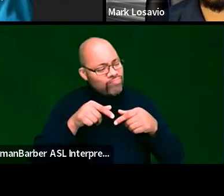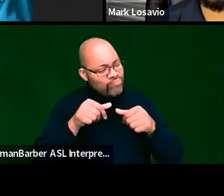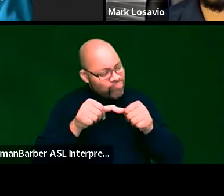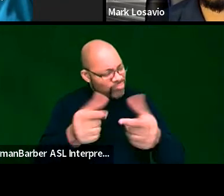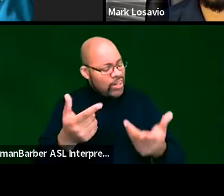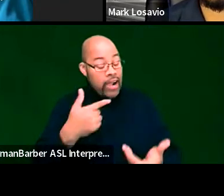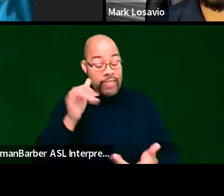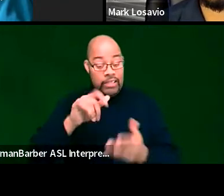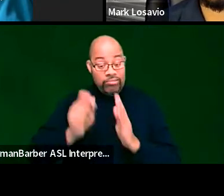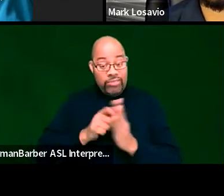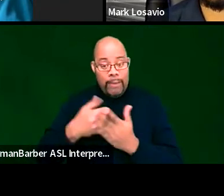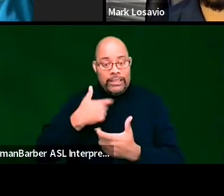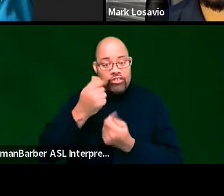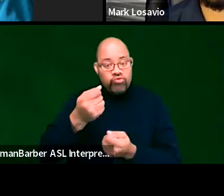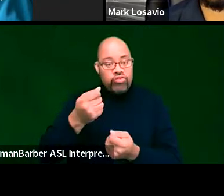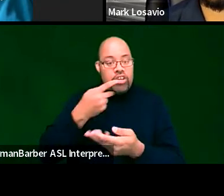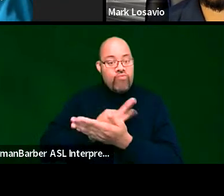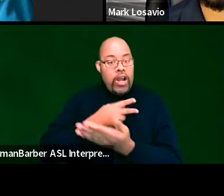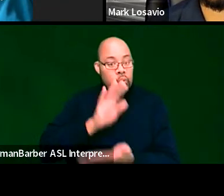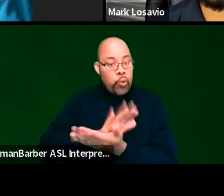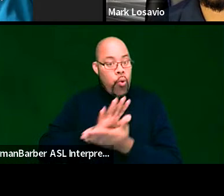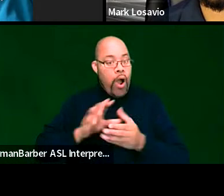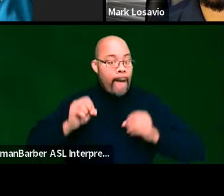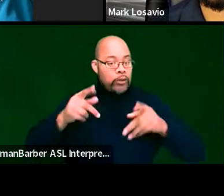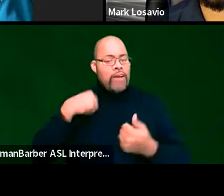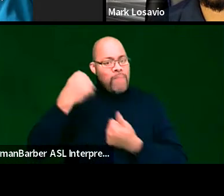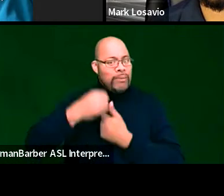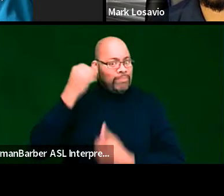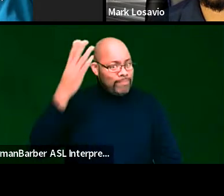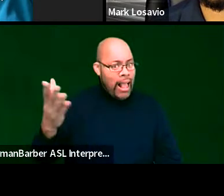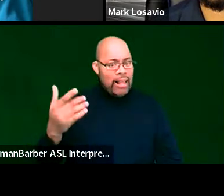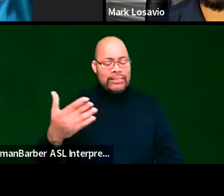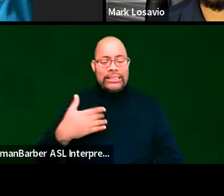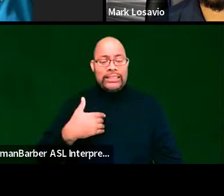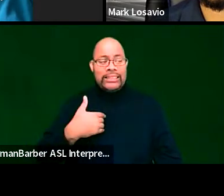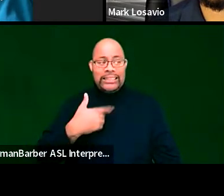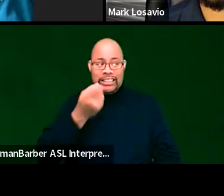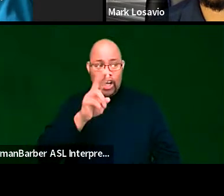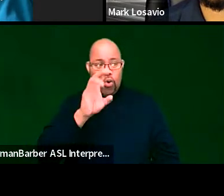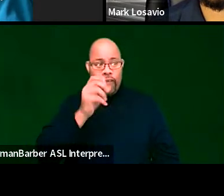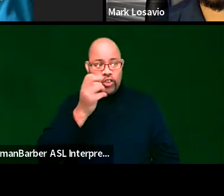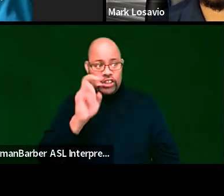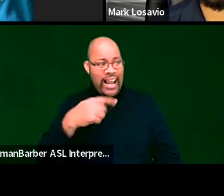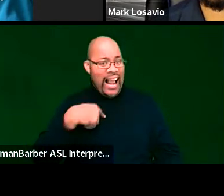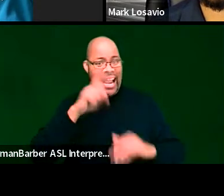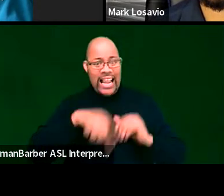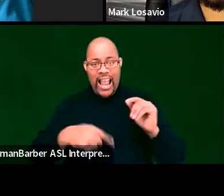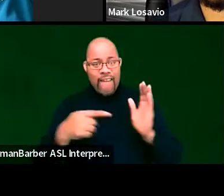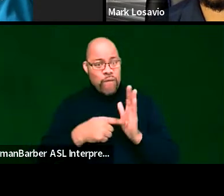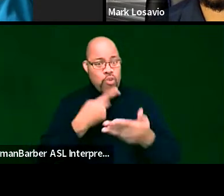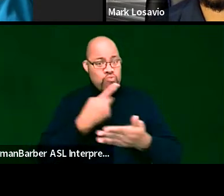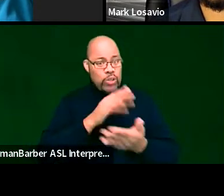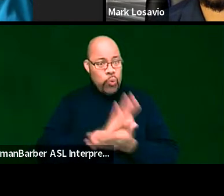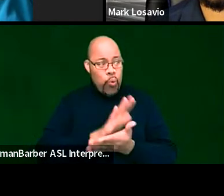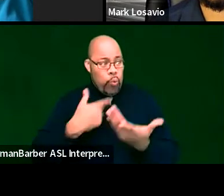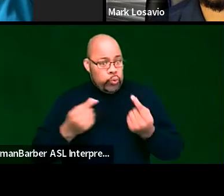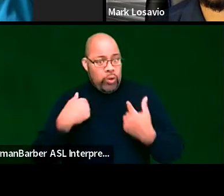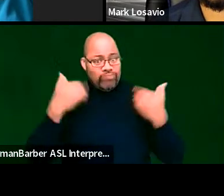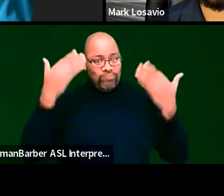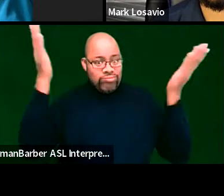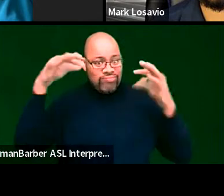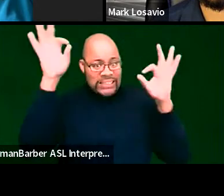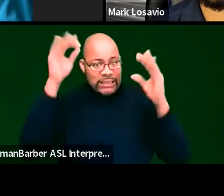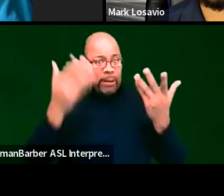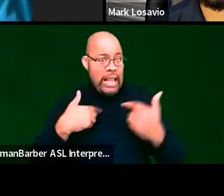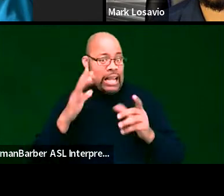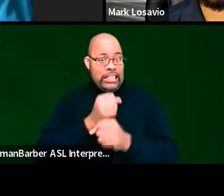that time, I was interested in graduate school opportunities. I remember telling him, Dr. Overton, I can't afford graduate school. I don't know what I'm going to do. Maybe